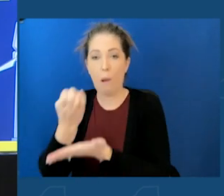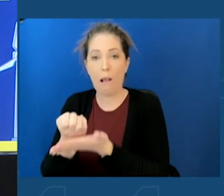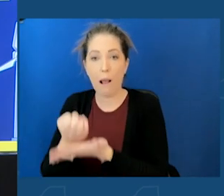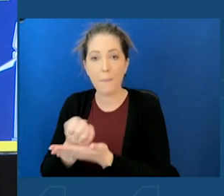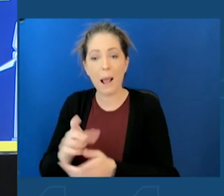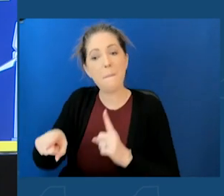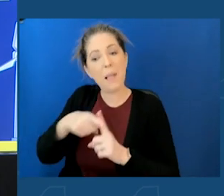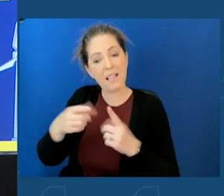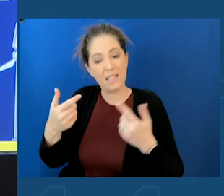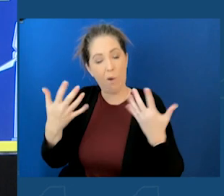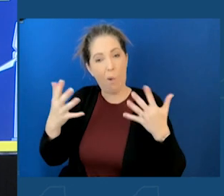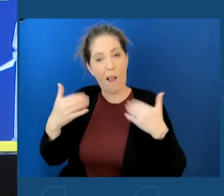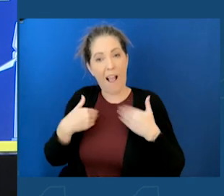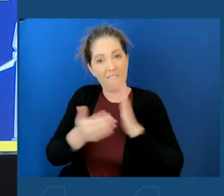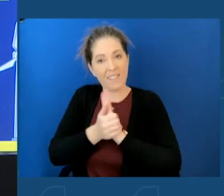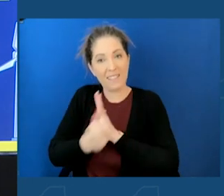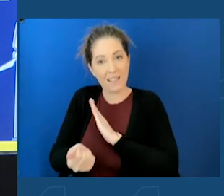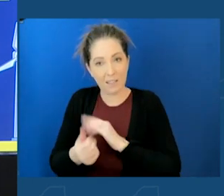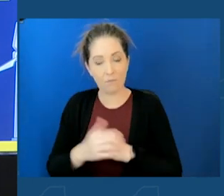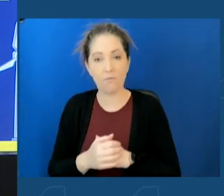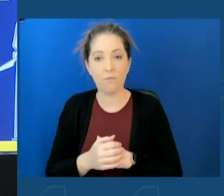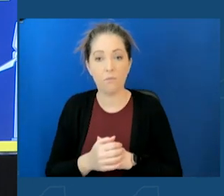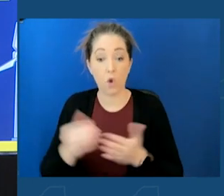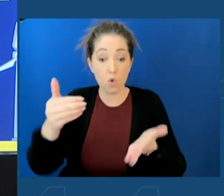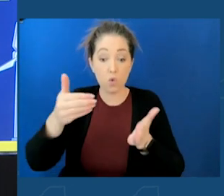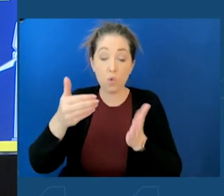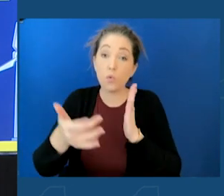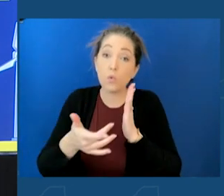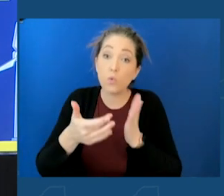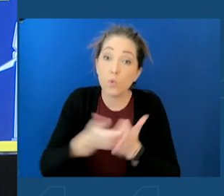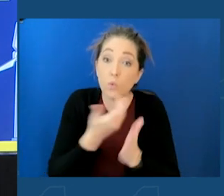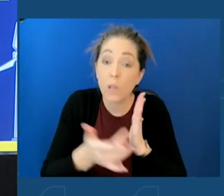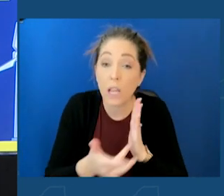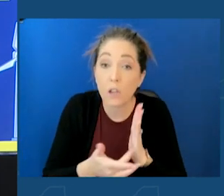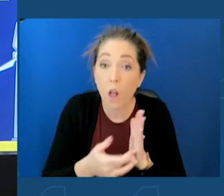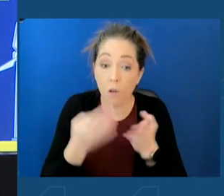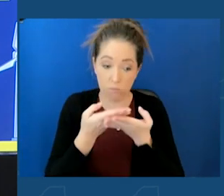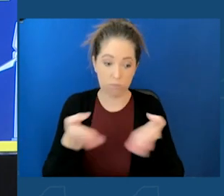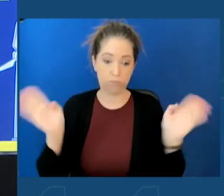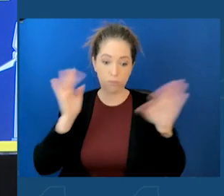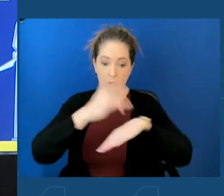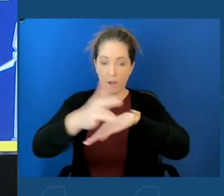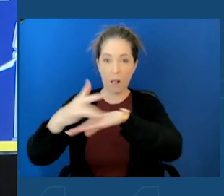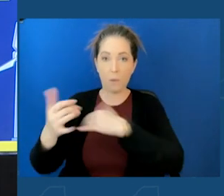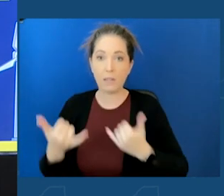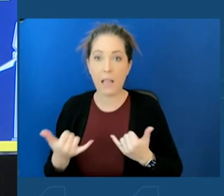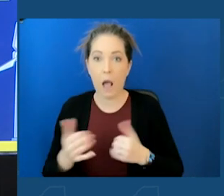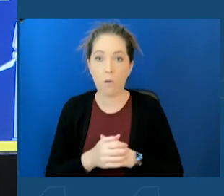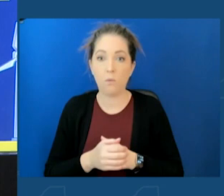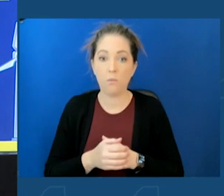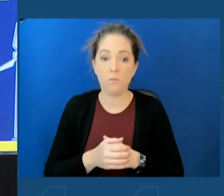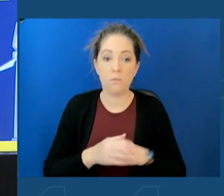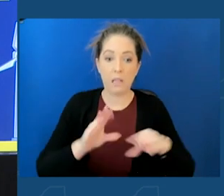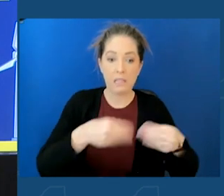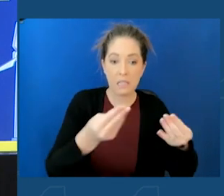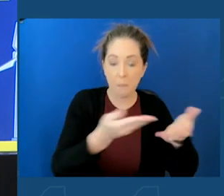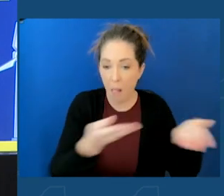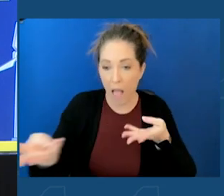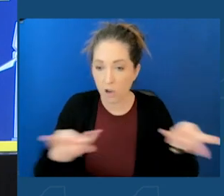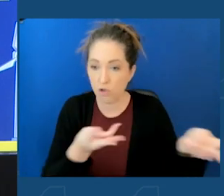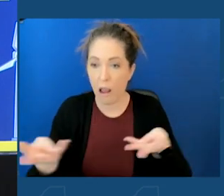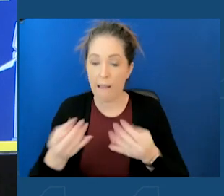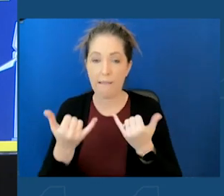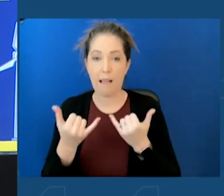It opens up the door to new technologies for everything else. It opens supply chains, and it's a catalyst for